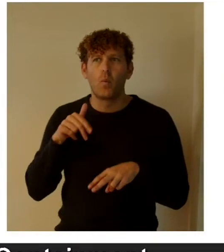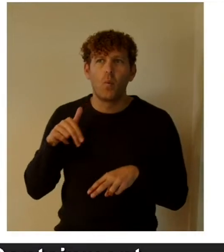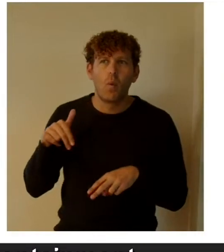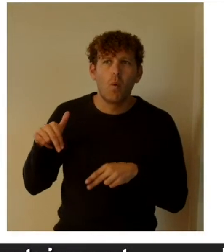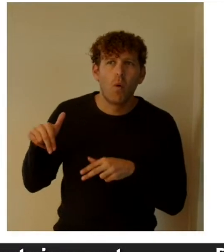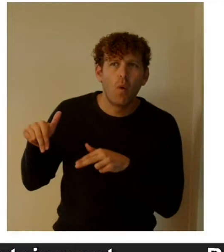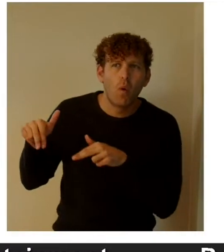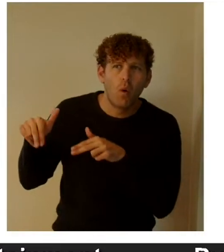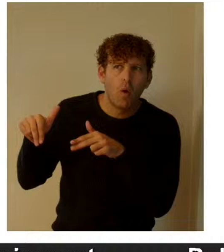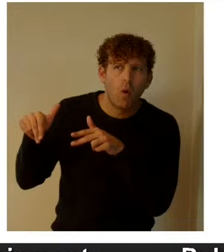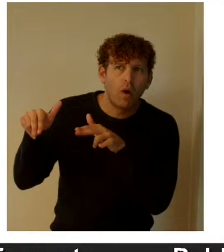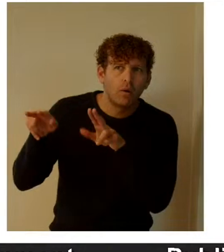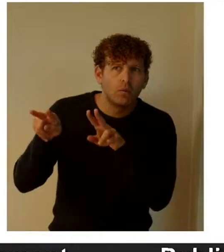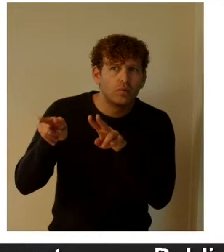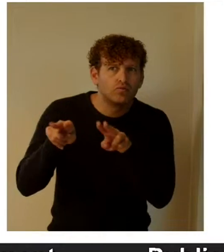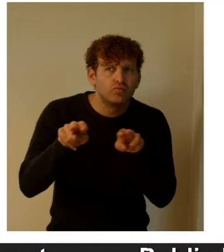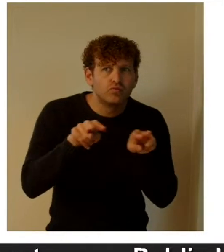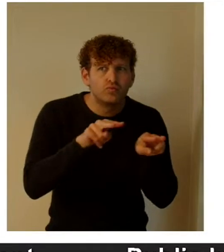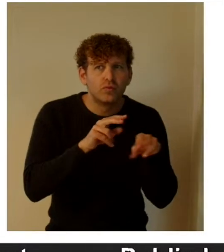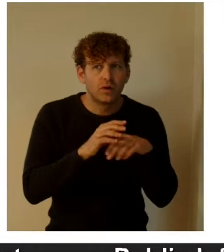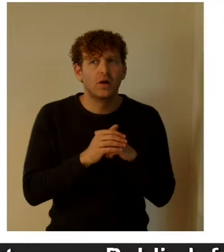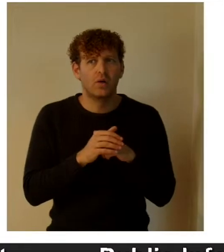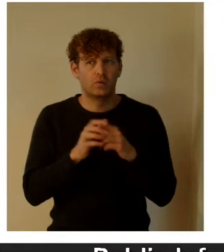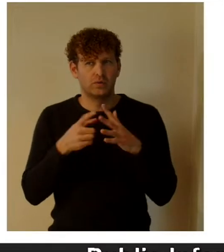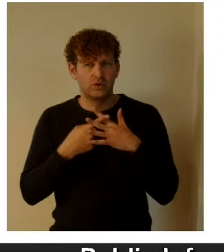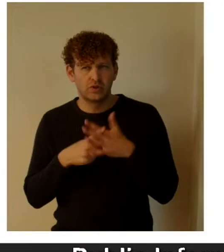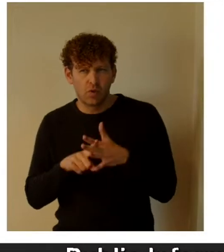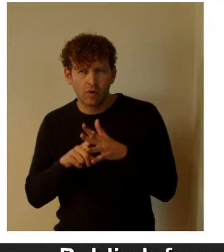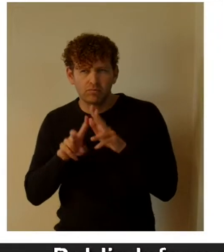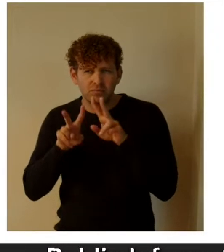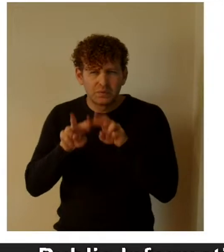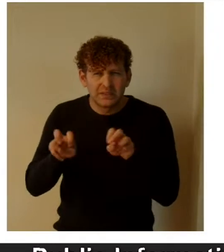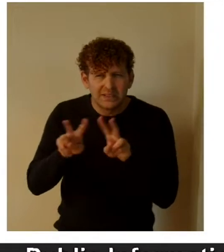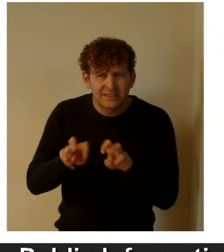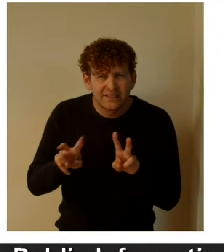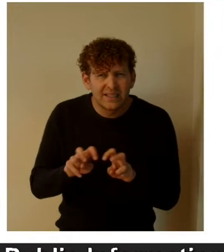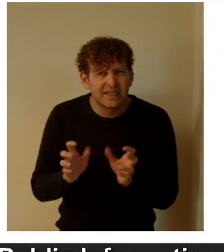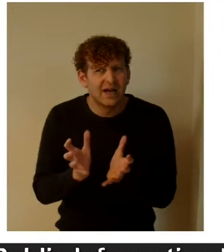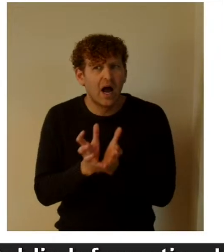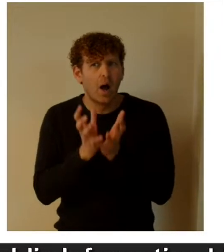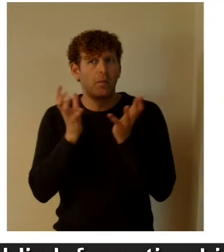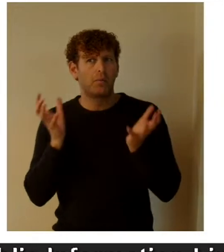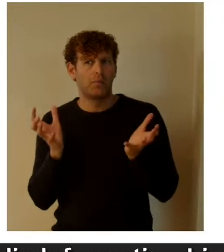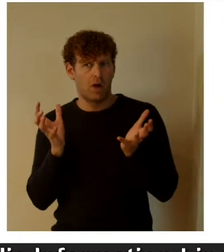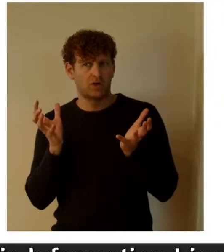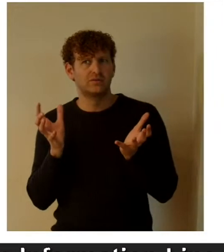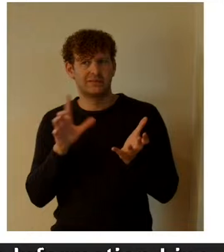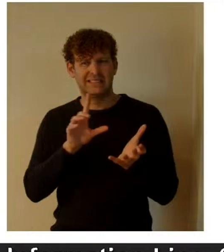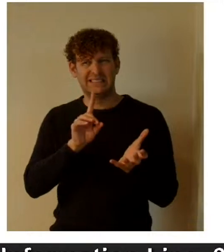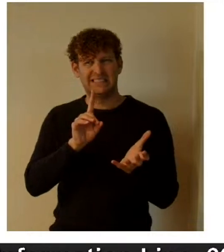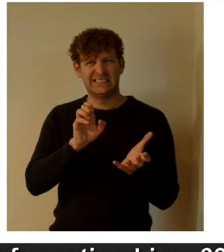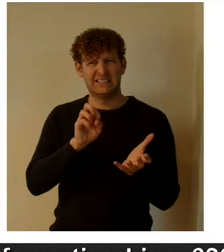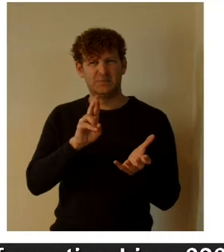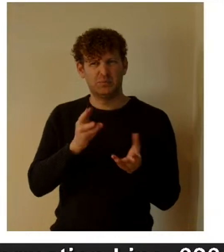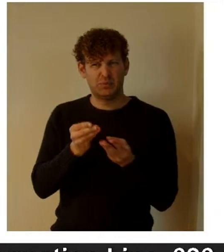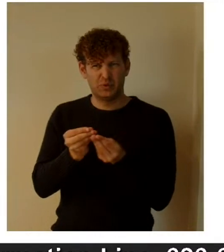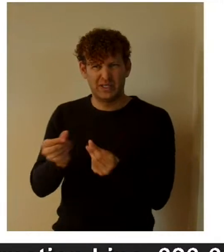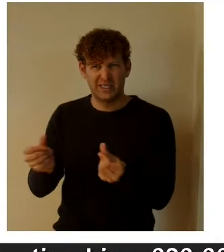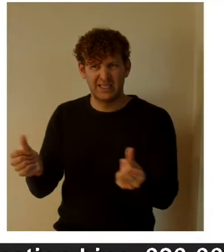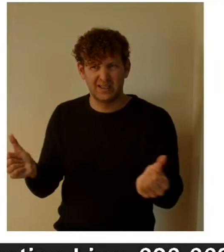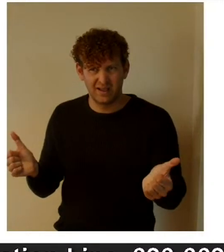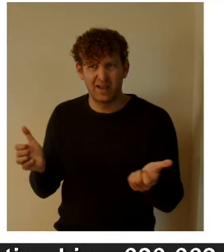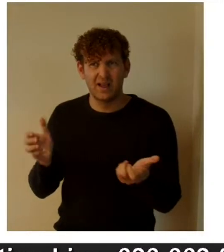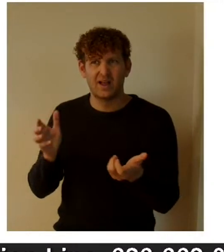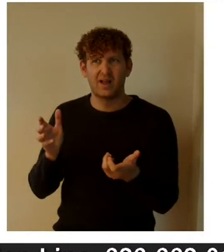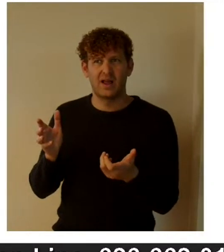post-SAR activities, to start to assess how much debris we expect to come off the slopes and making sure that the flood control system can handle